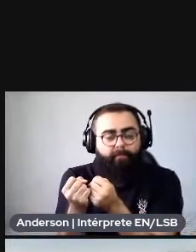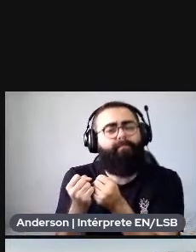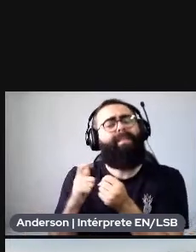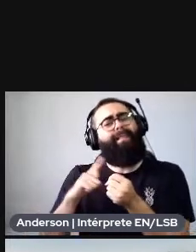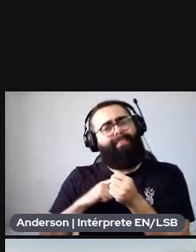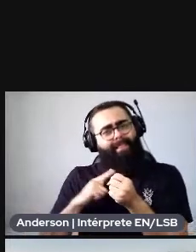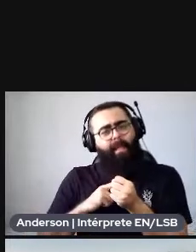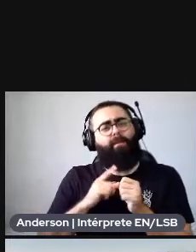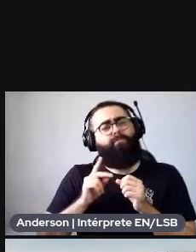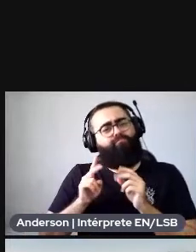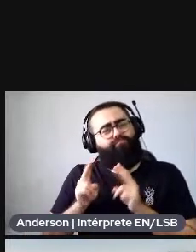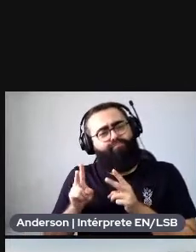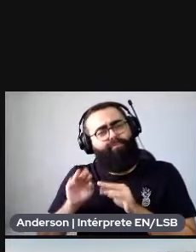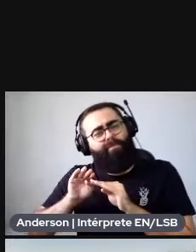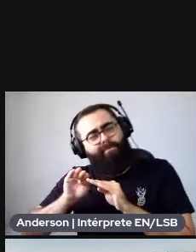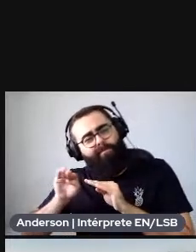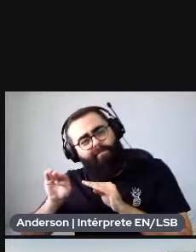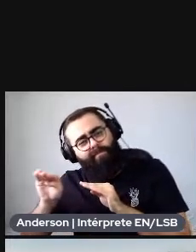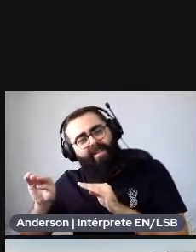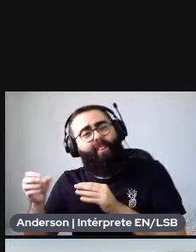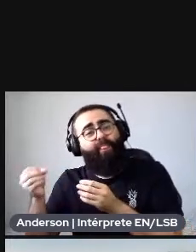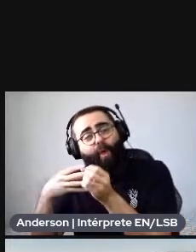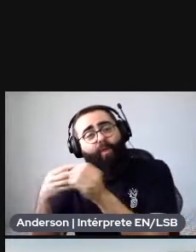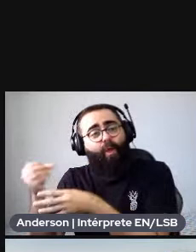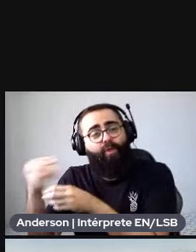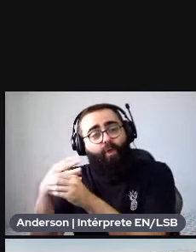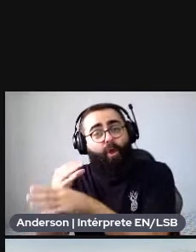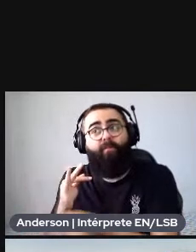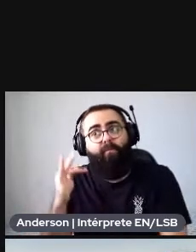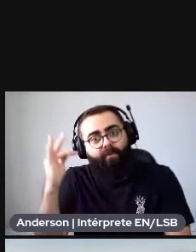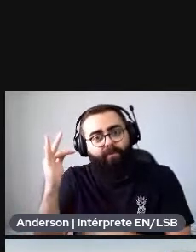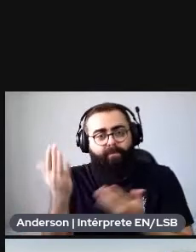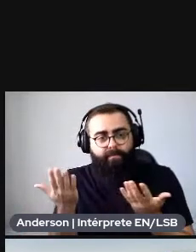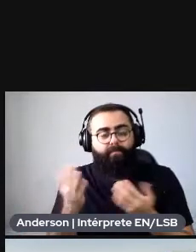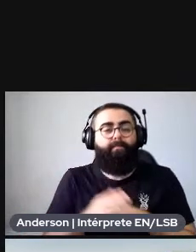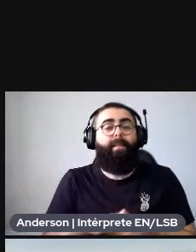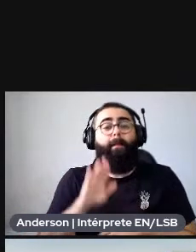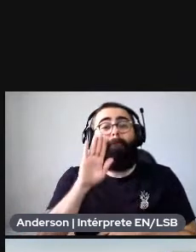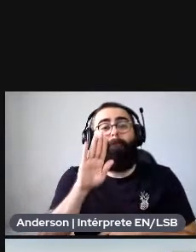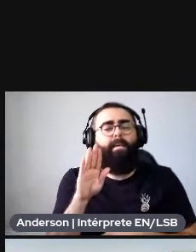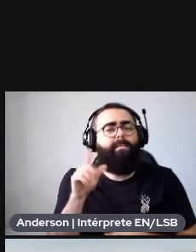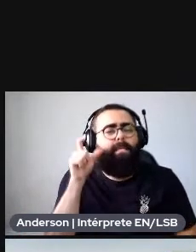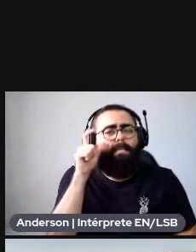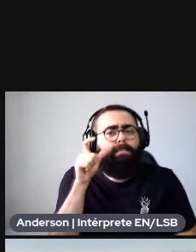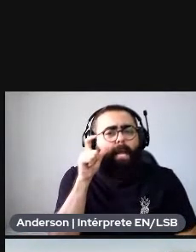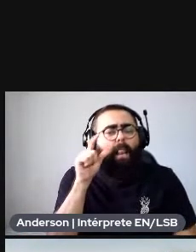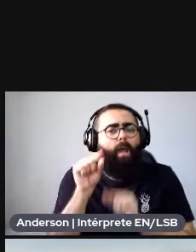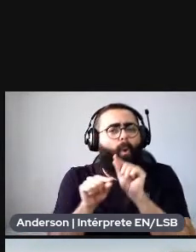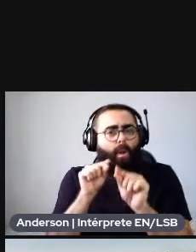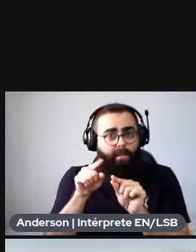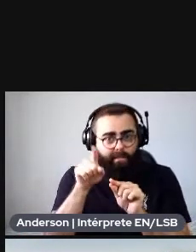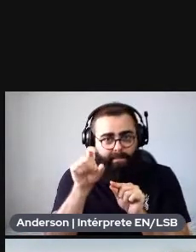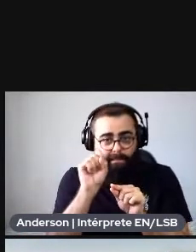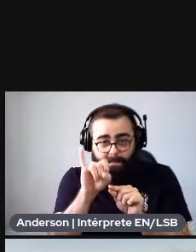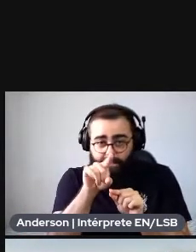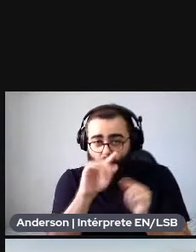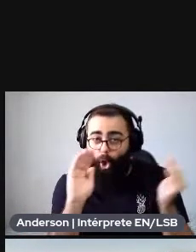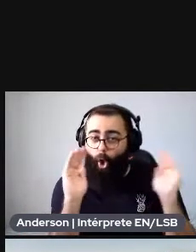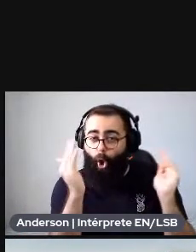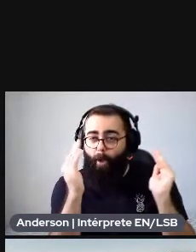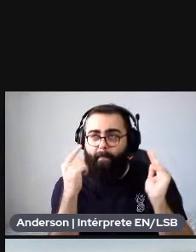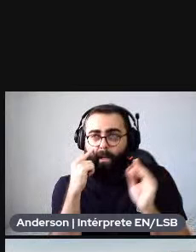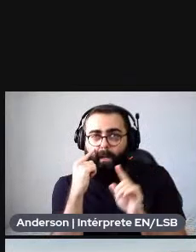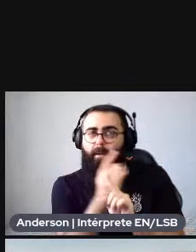be investigated in the near future. But interestingly, you can see in the diachronic data that